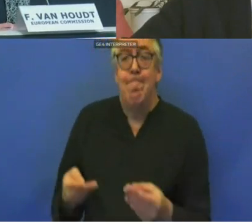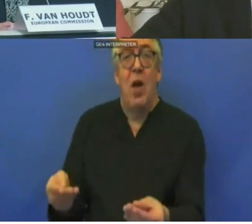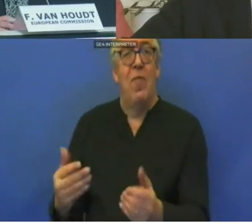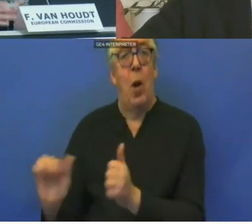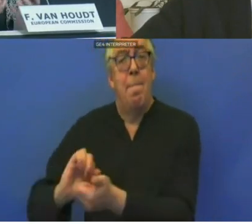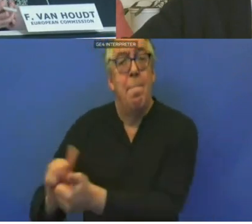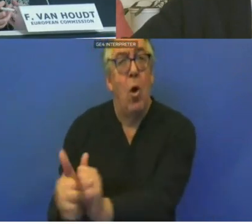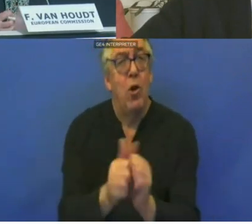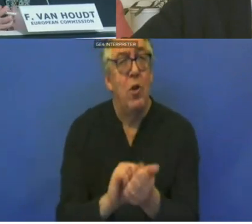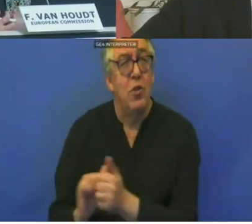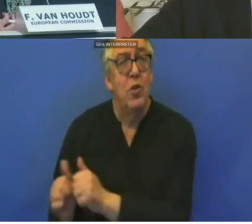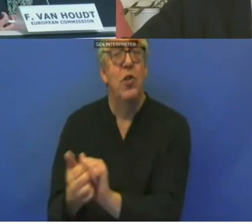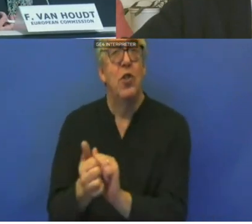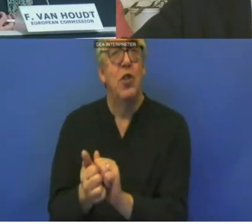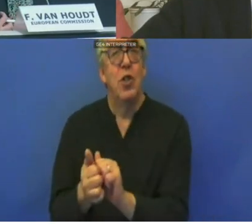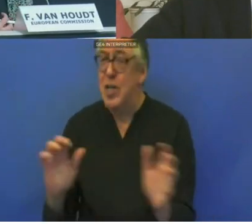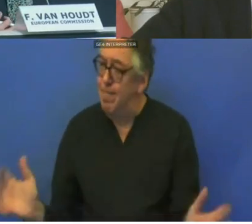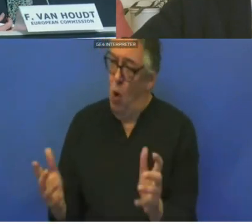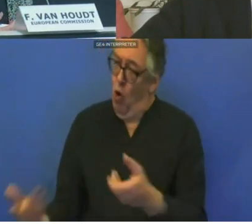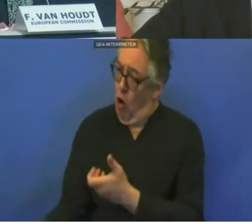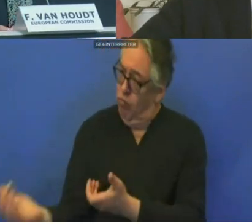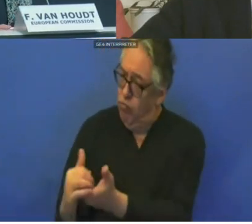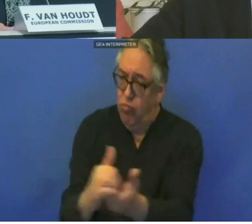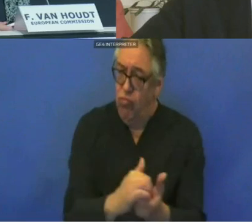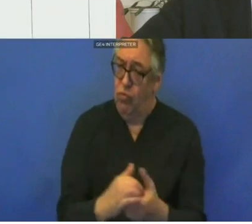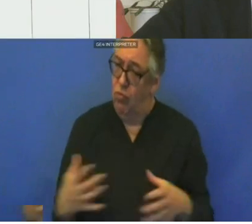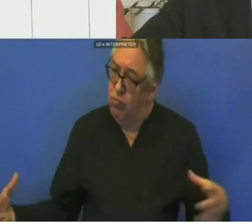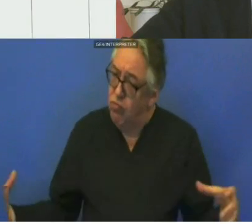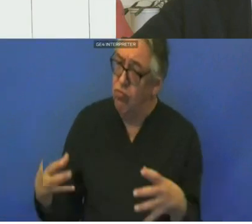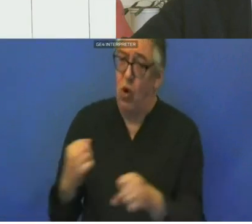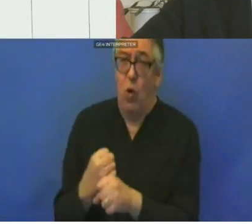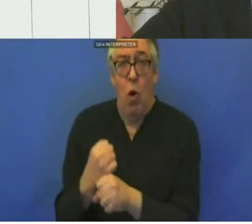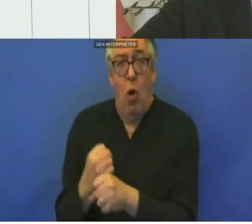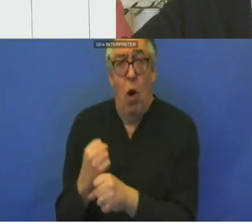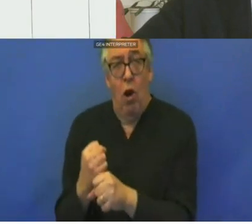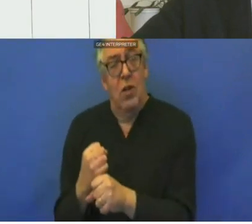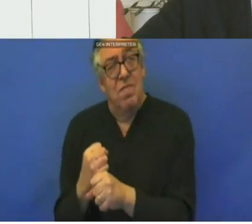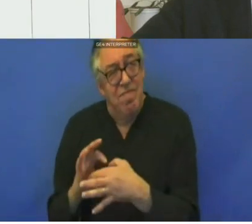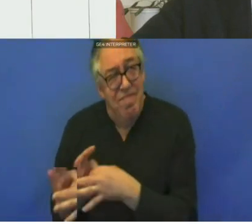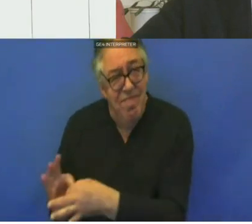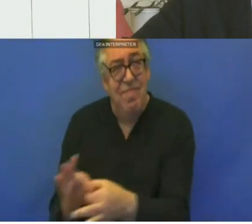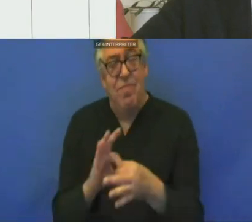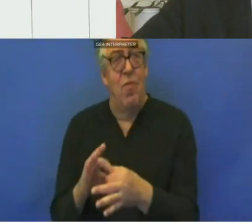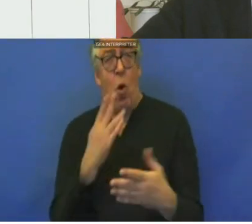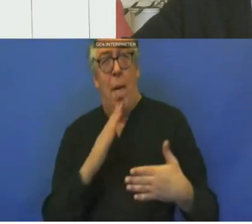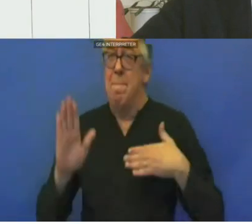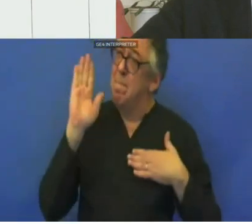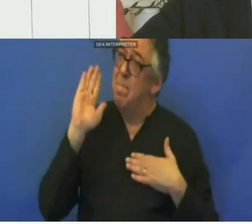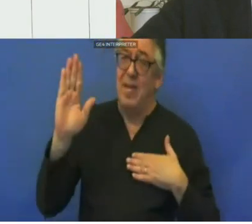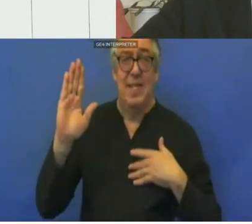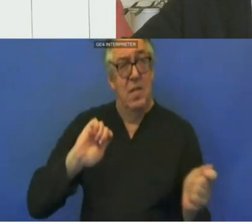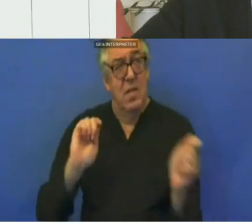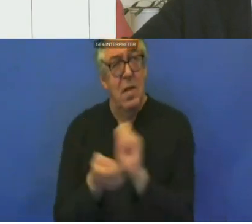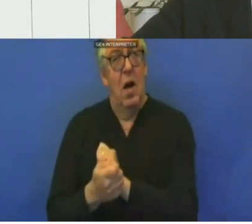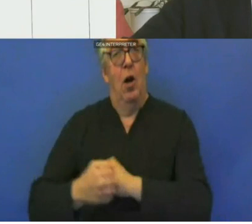come together and to work on a pledge? So Eva and Gloria, maybe you can give us an insight. How do you